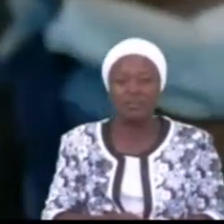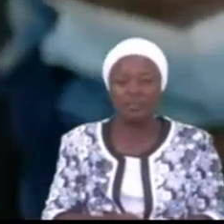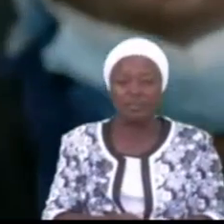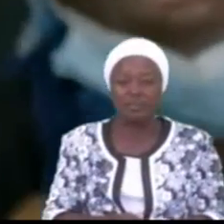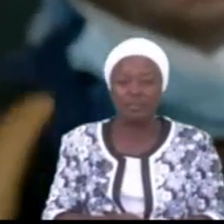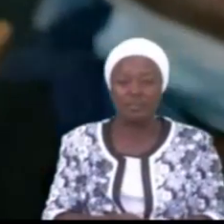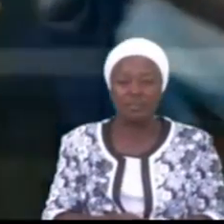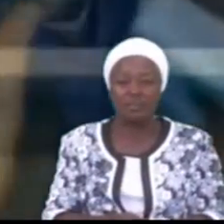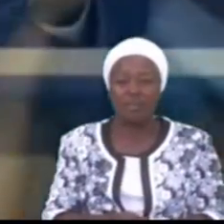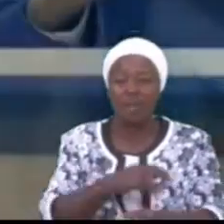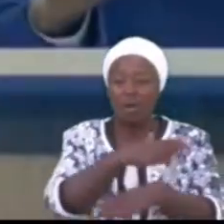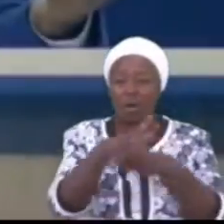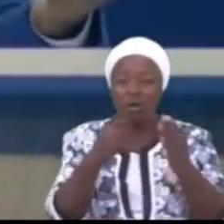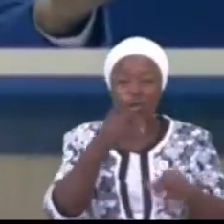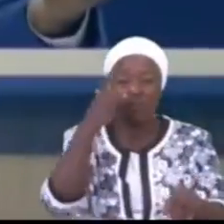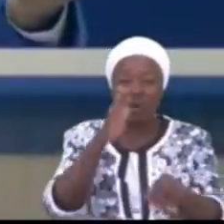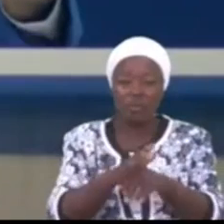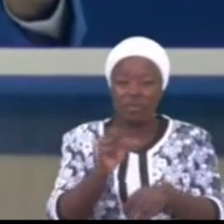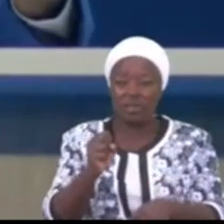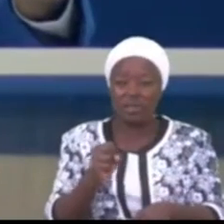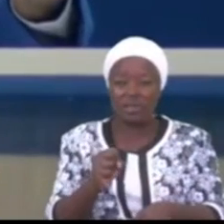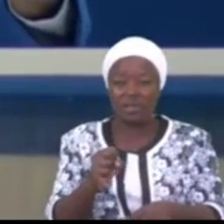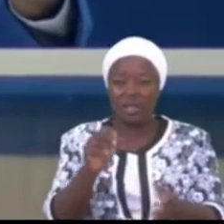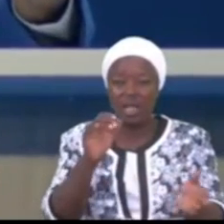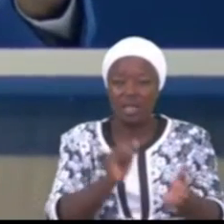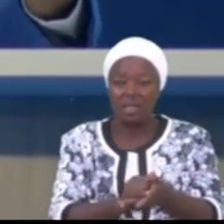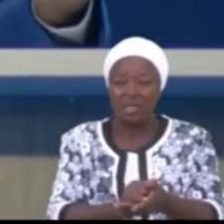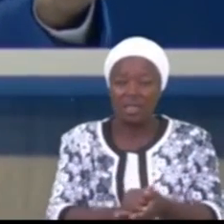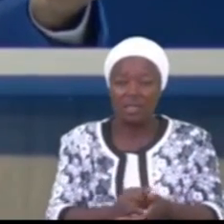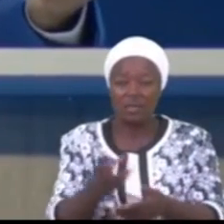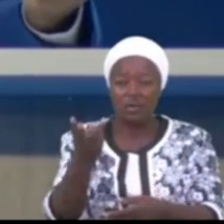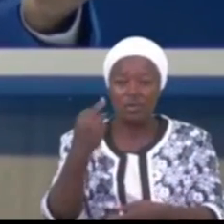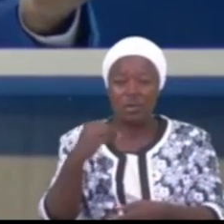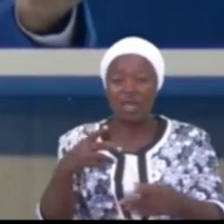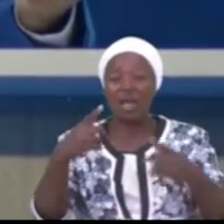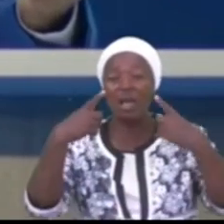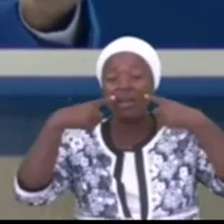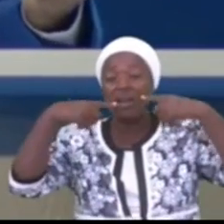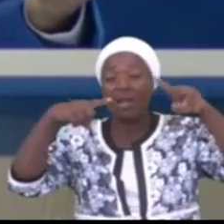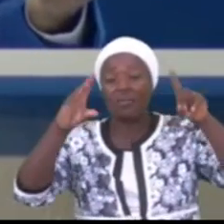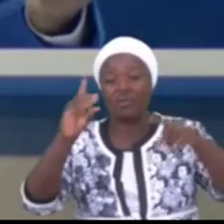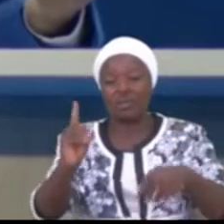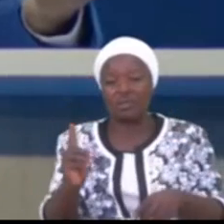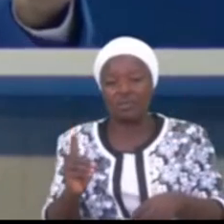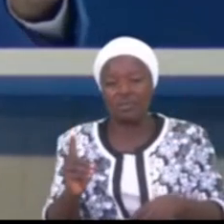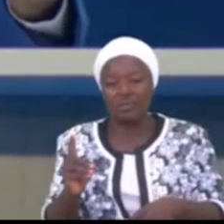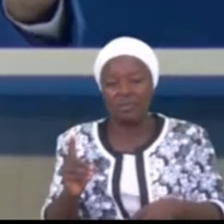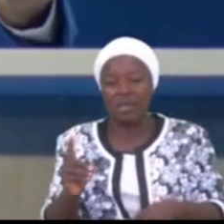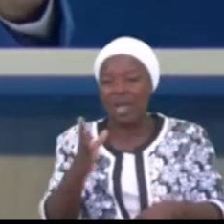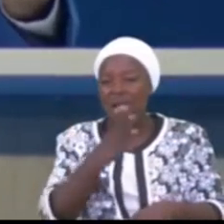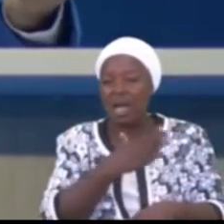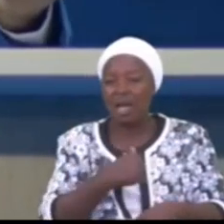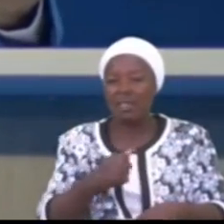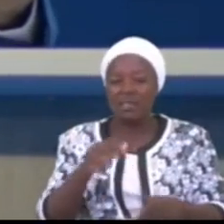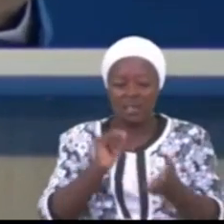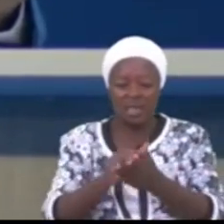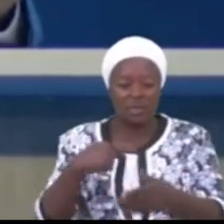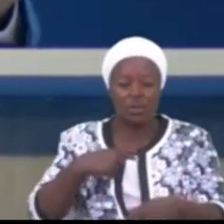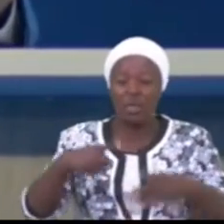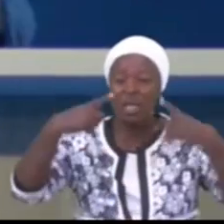All the promises that were announced and that were